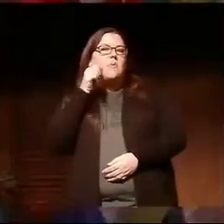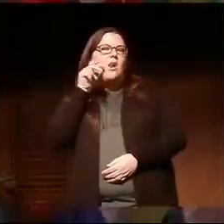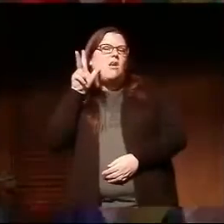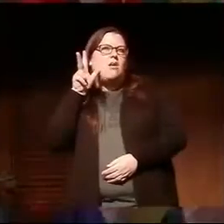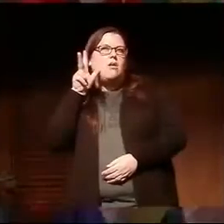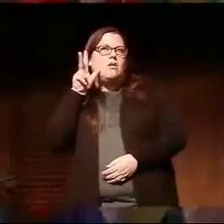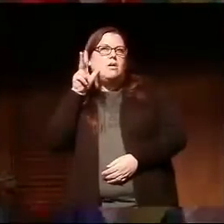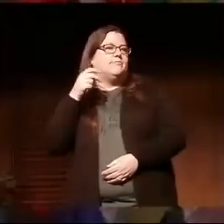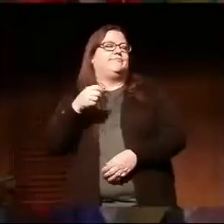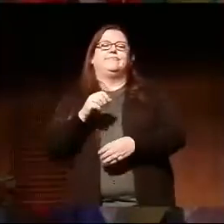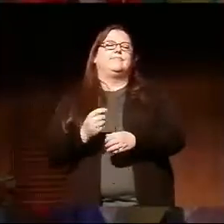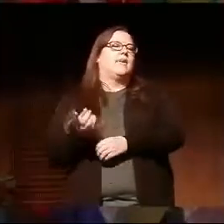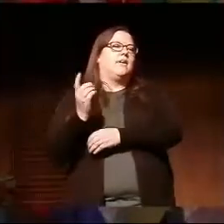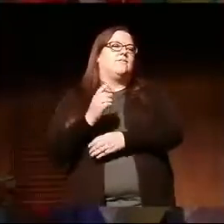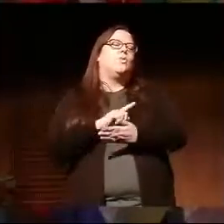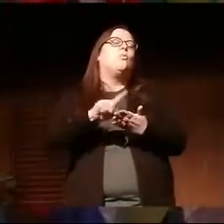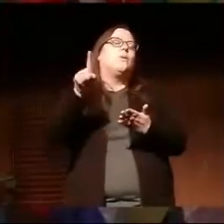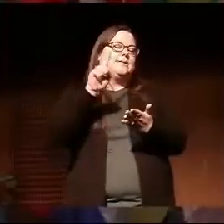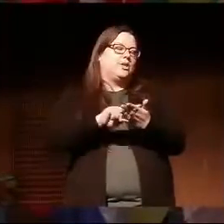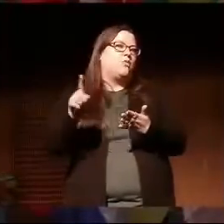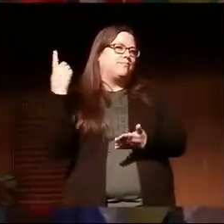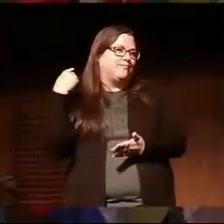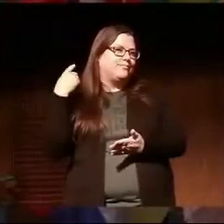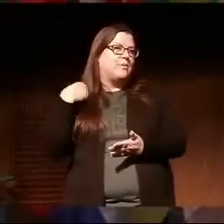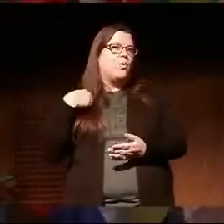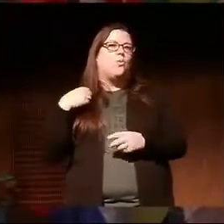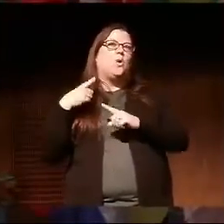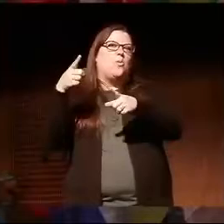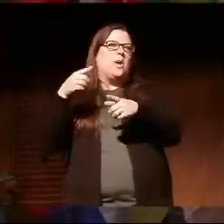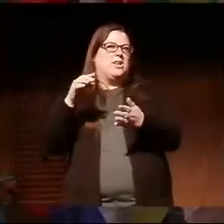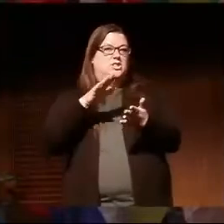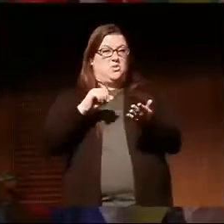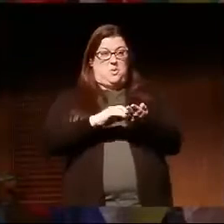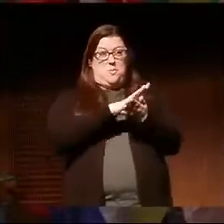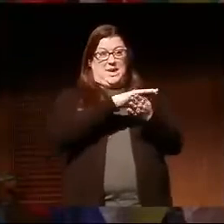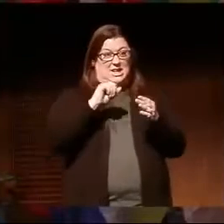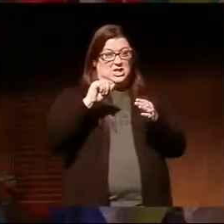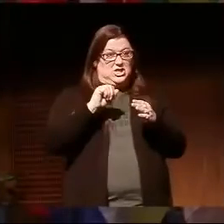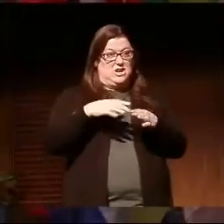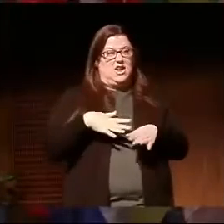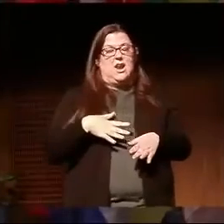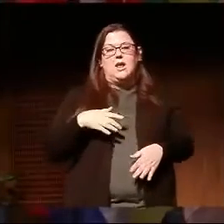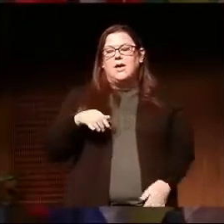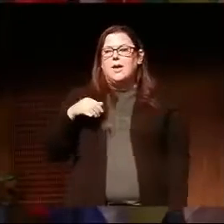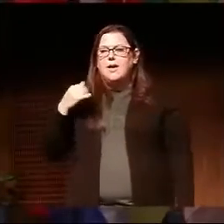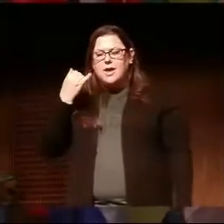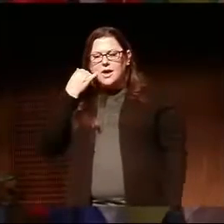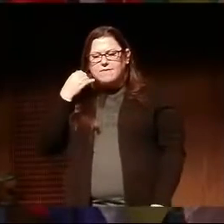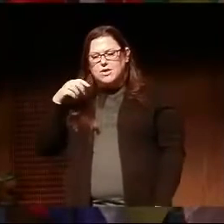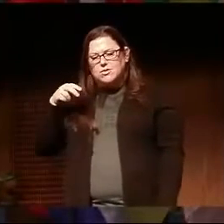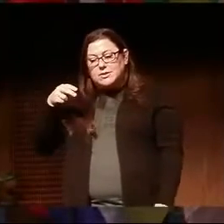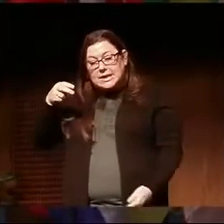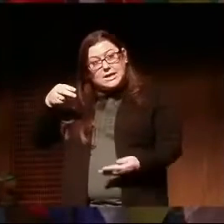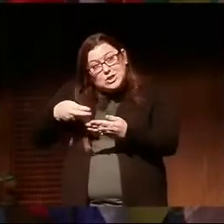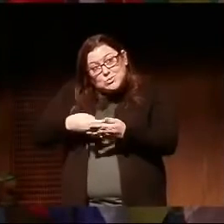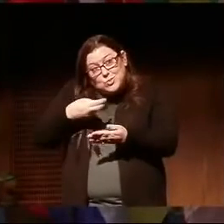the Pacific Ocean, to Pismo Beach, and you go out to the water, and if you just take a spoonful of water, have you really diminished the ocean?